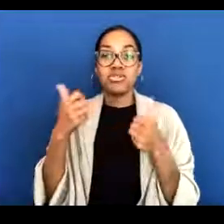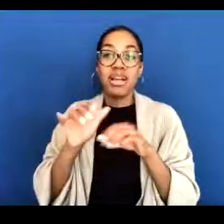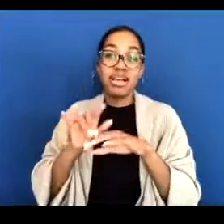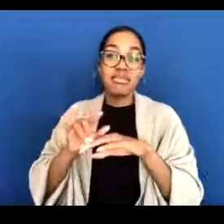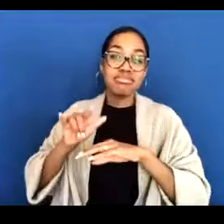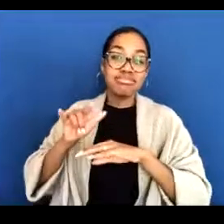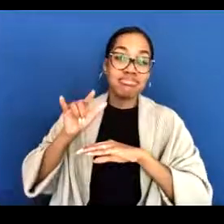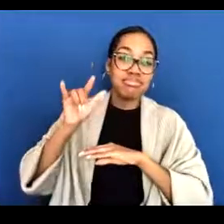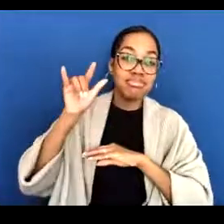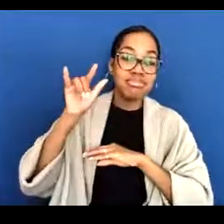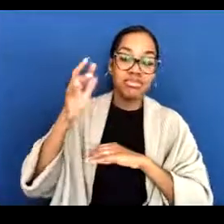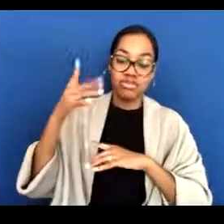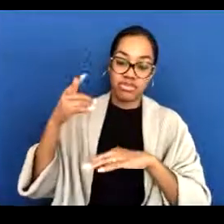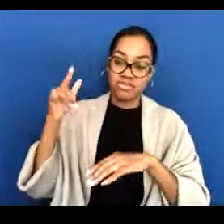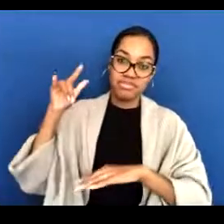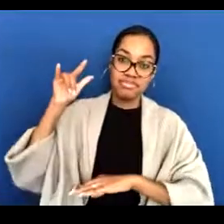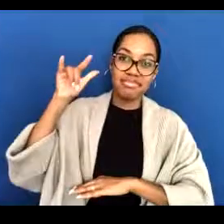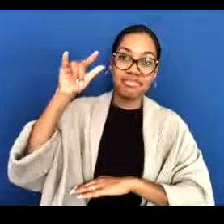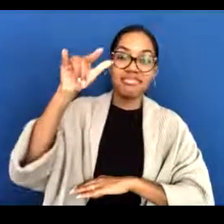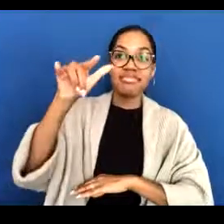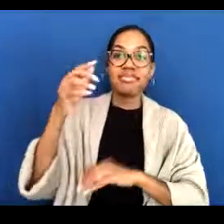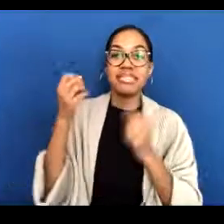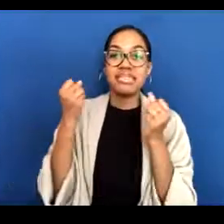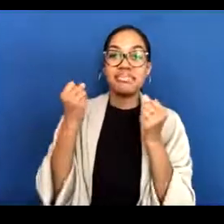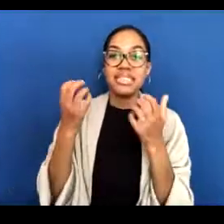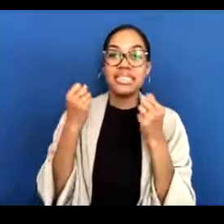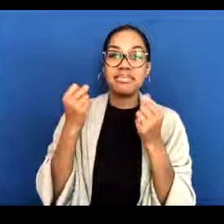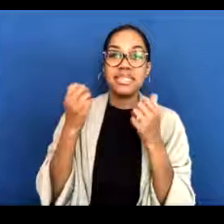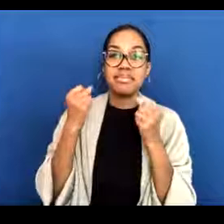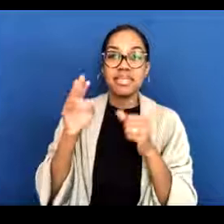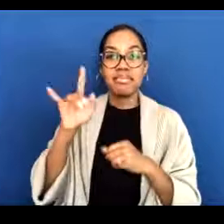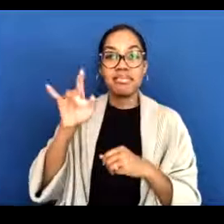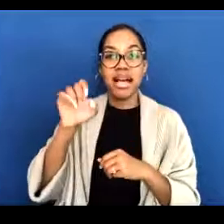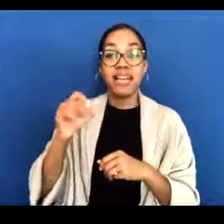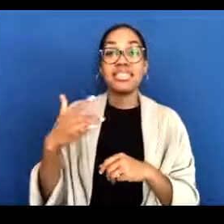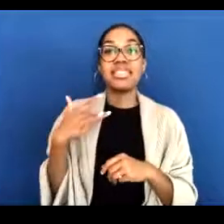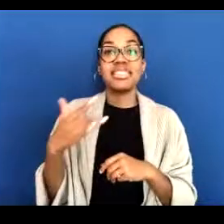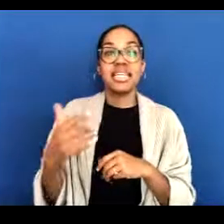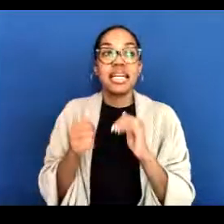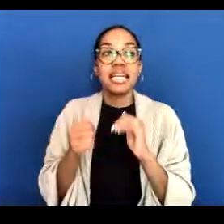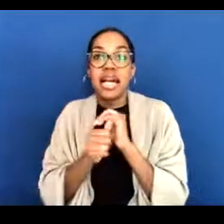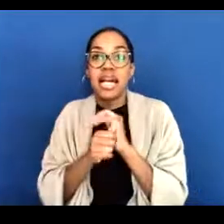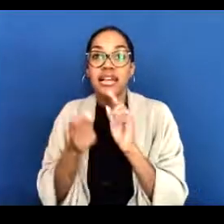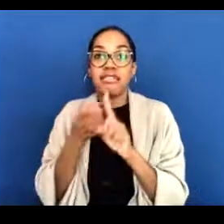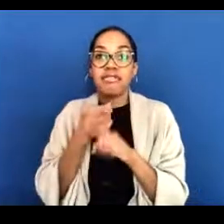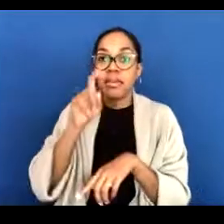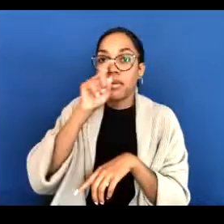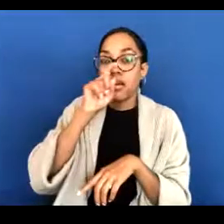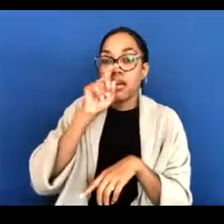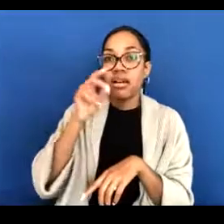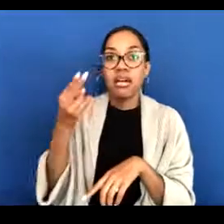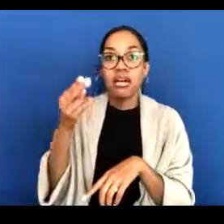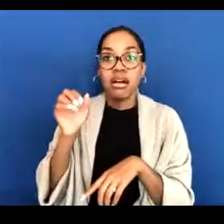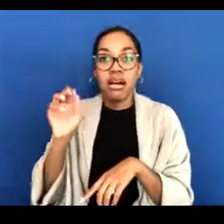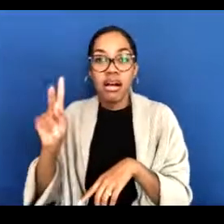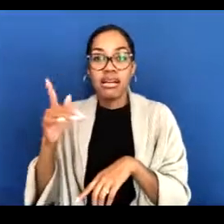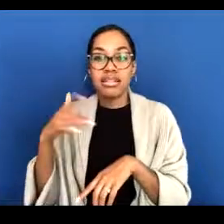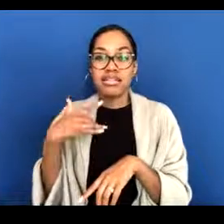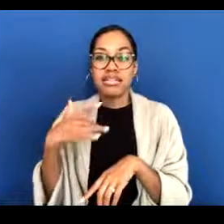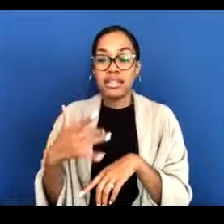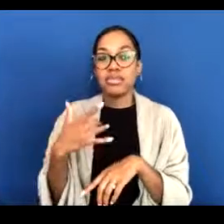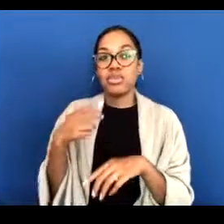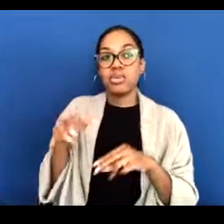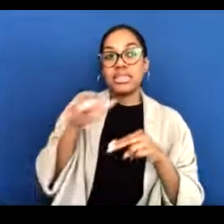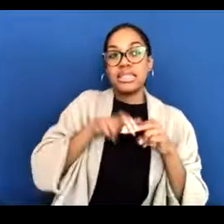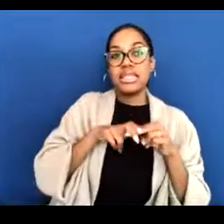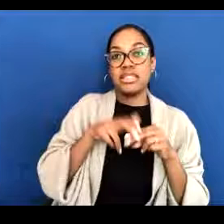worried about getting eaten by a hawk, for example. So you're going to stay low in the trees and rest during the day. When the sun